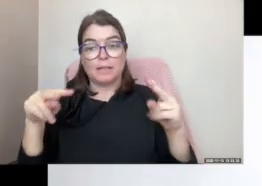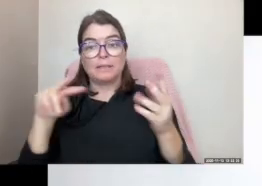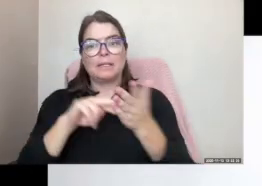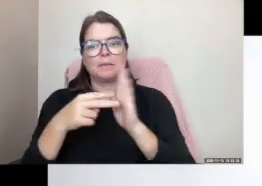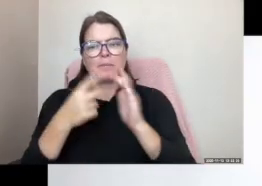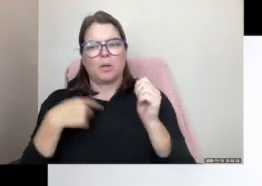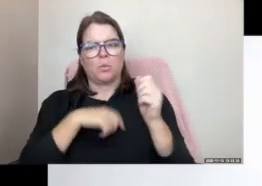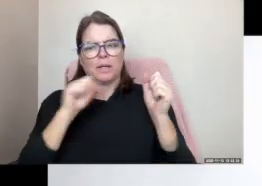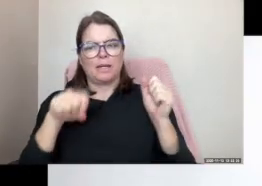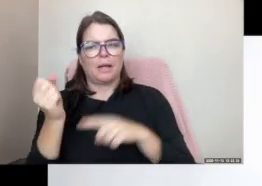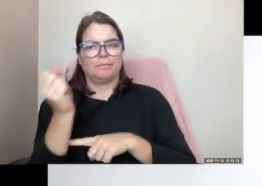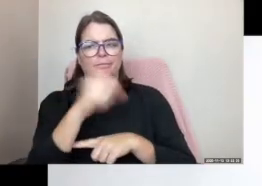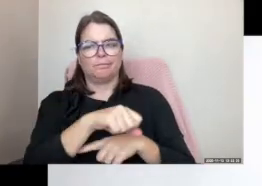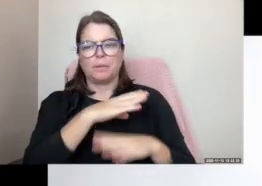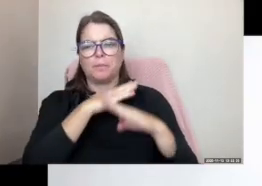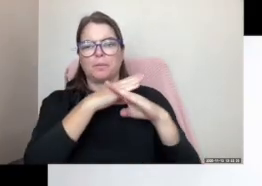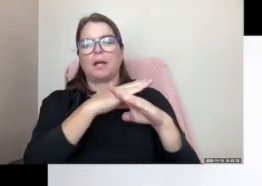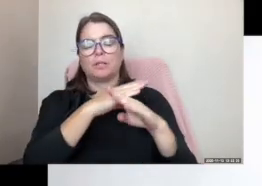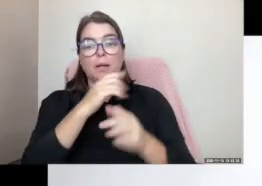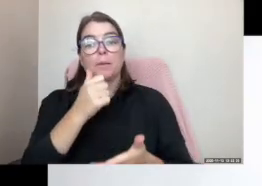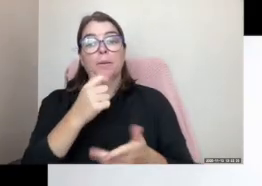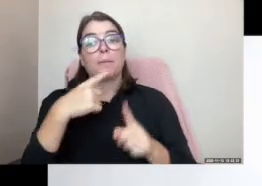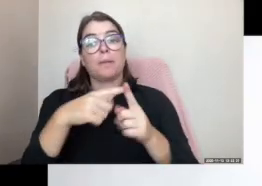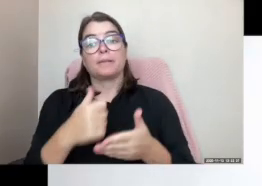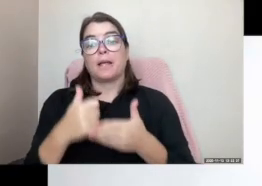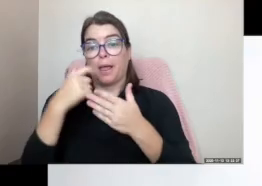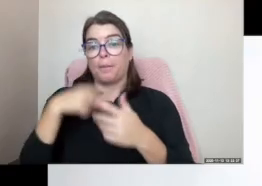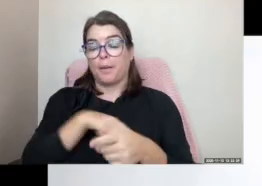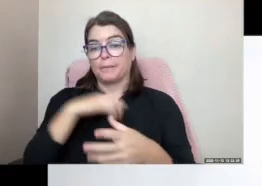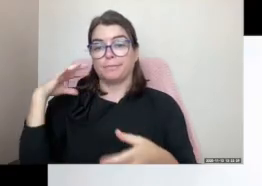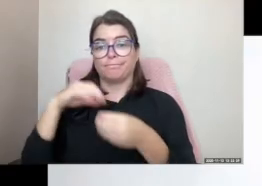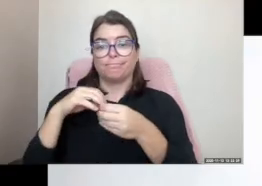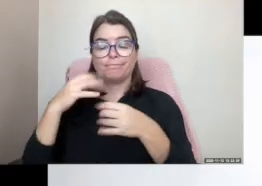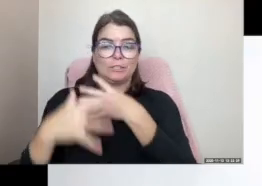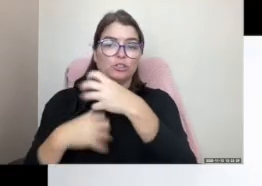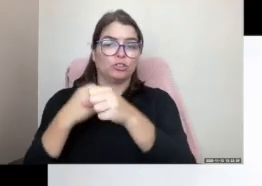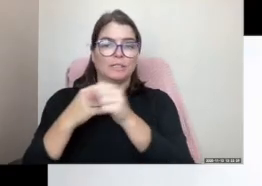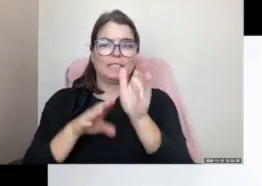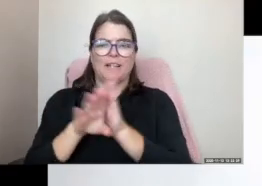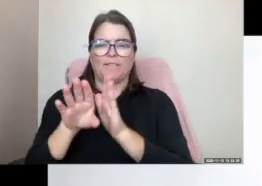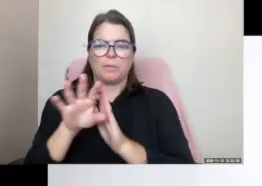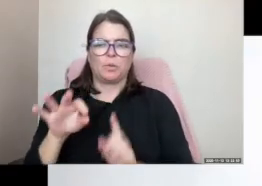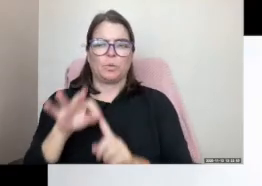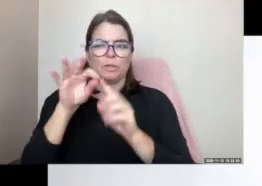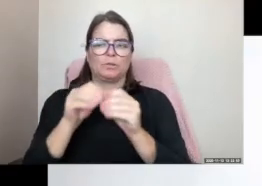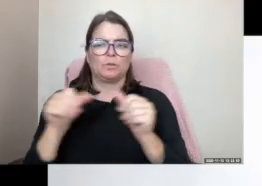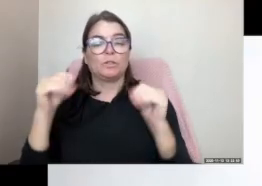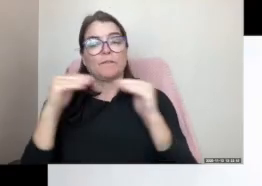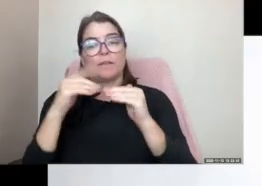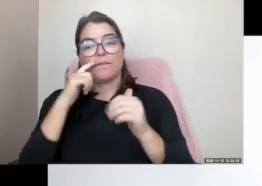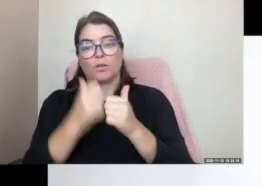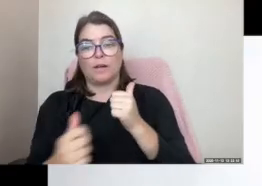they're here to work with us and make our incentive programs better. These diverse perspectives help us overcome